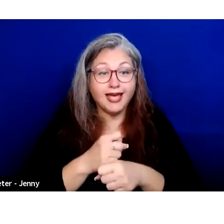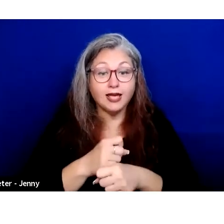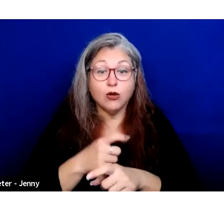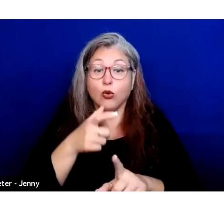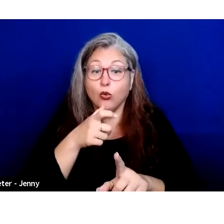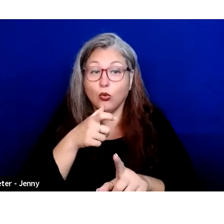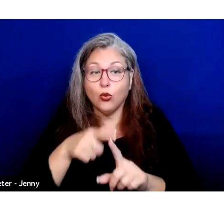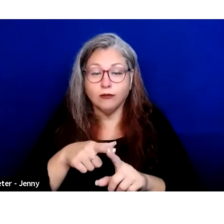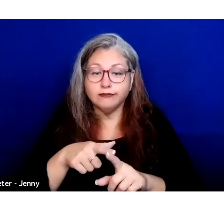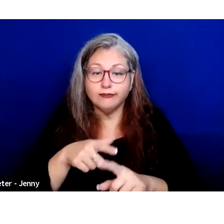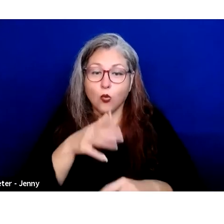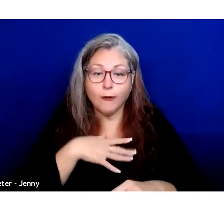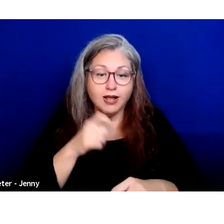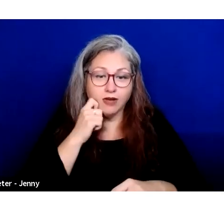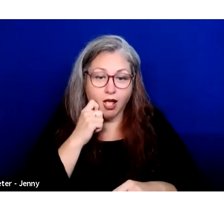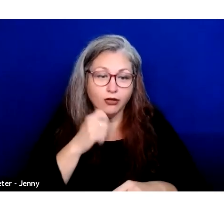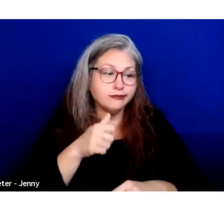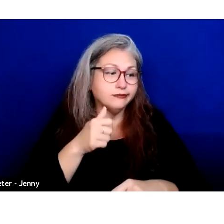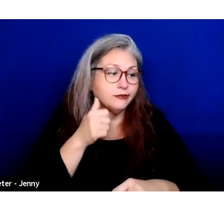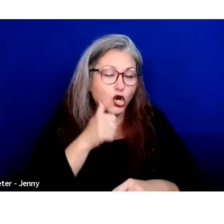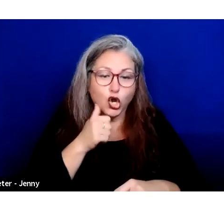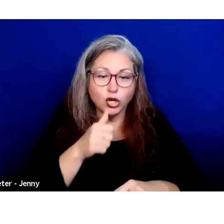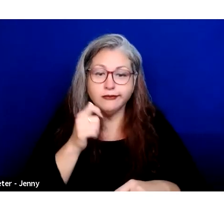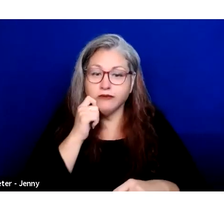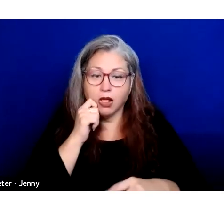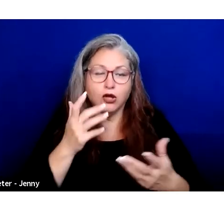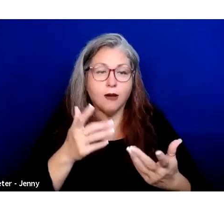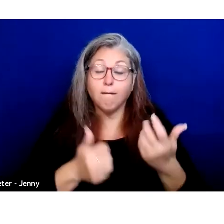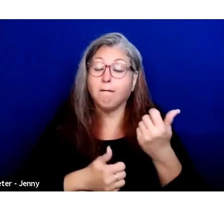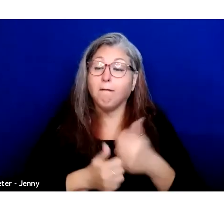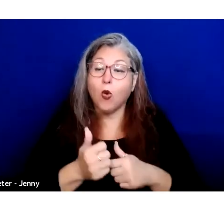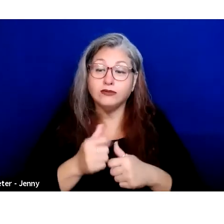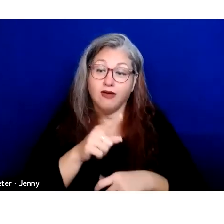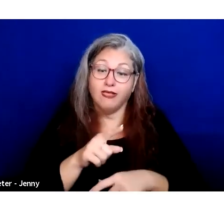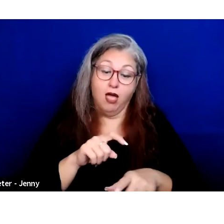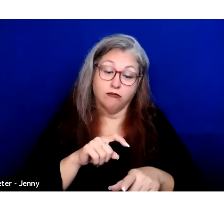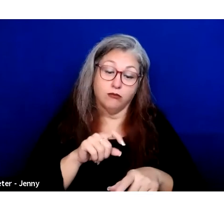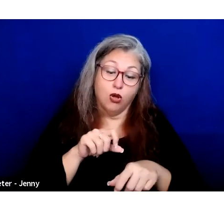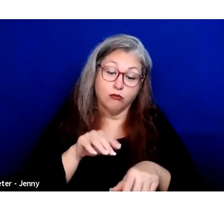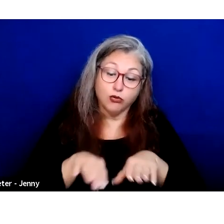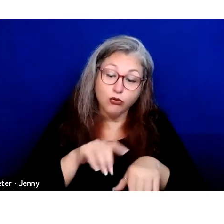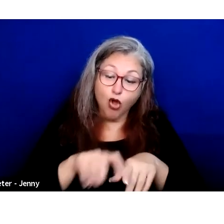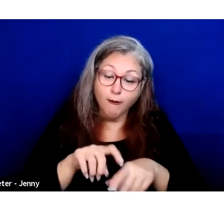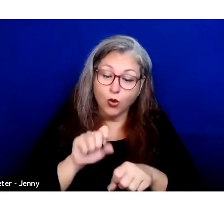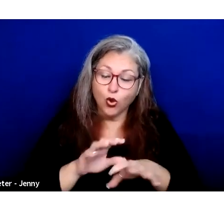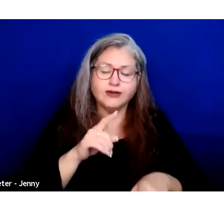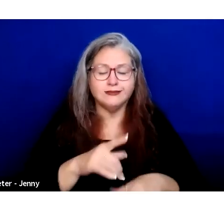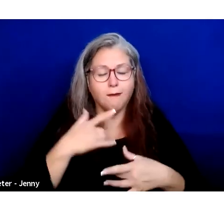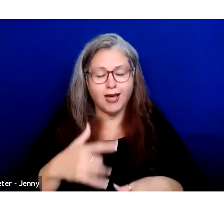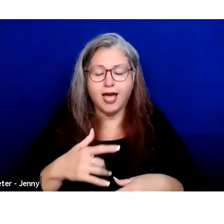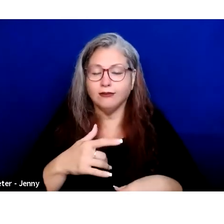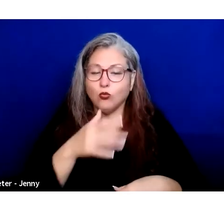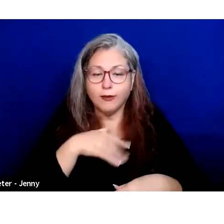by women of color, women and girls of color, right? The majority of garment workers are women and girls of color. It does not